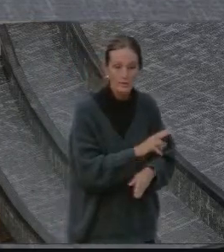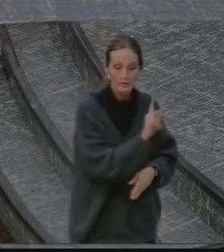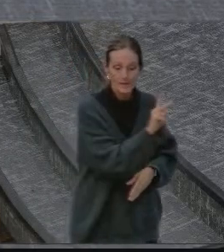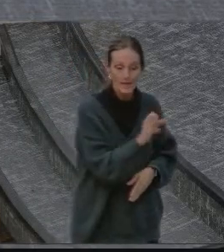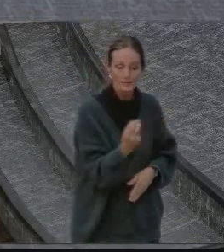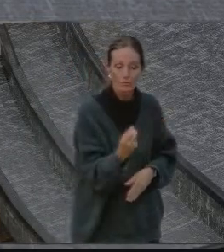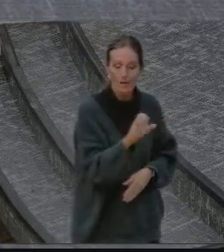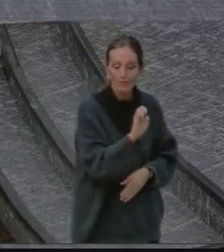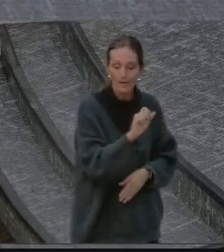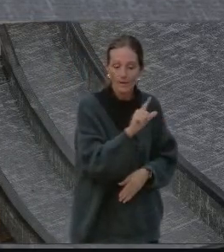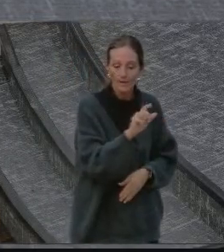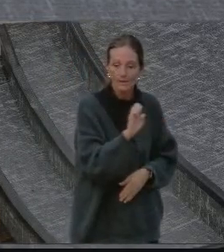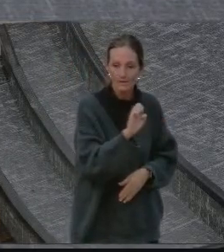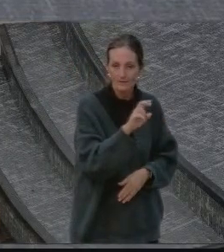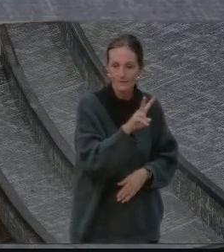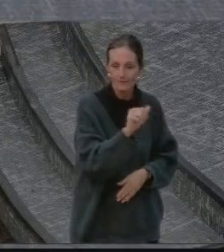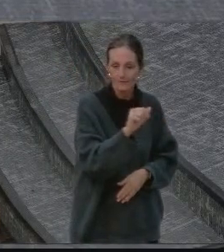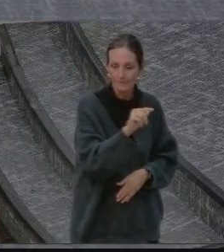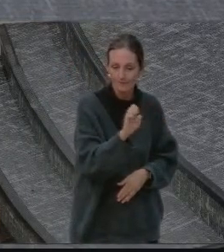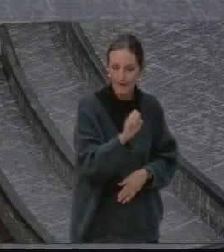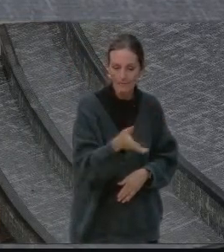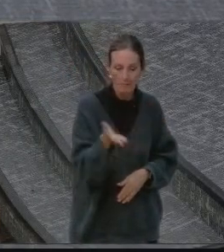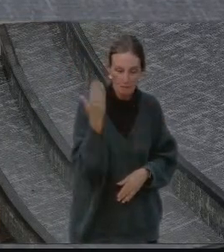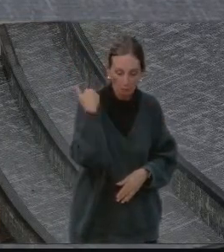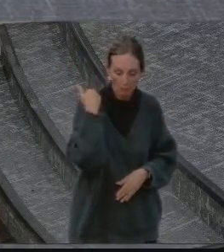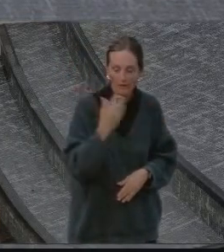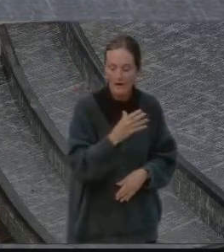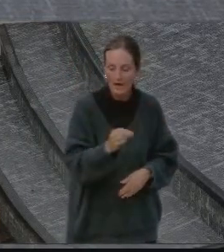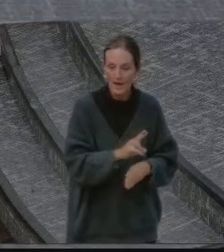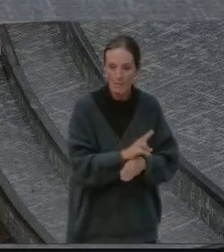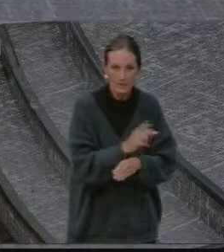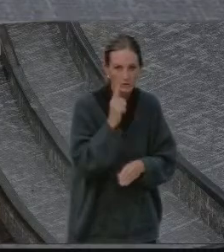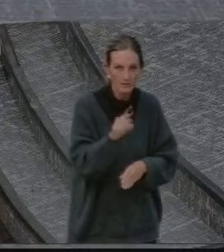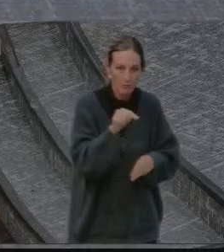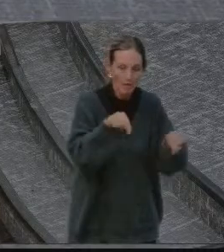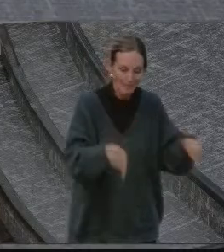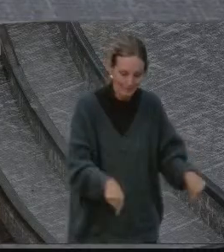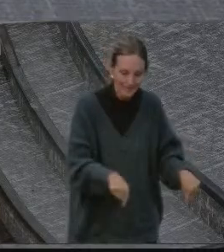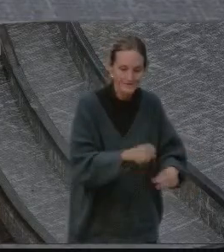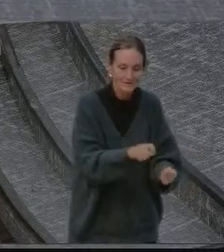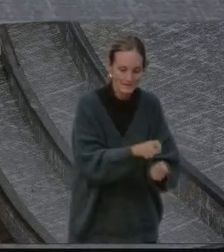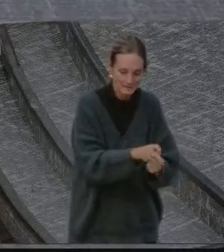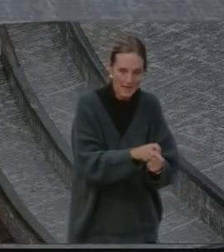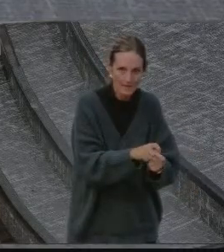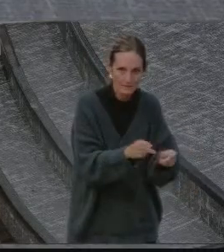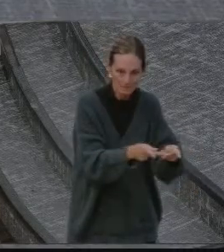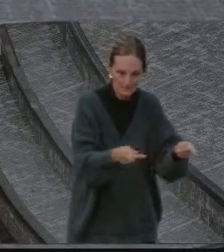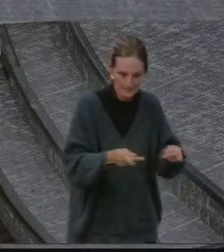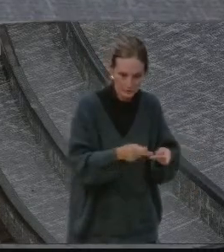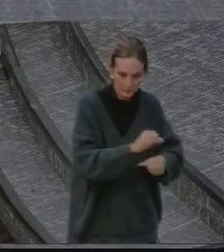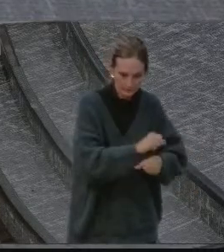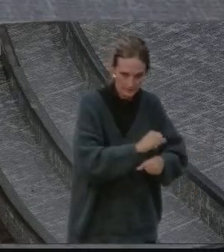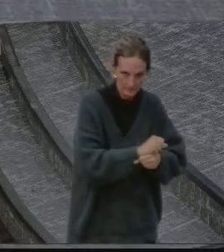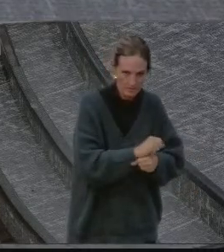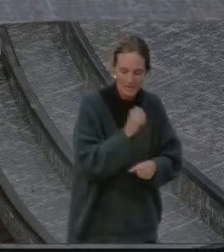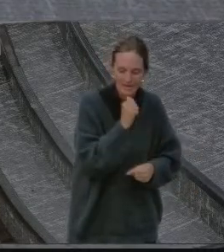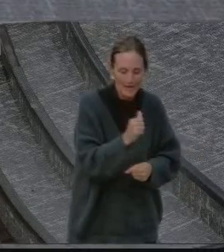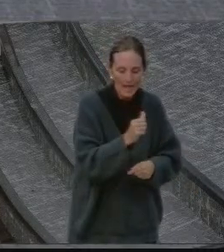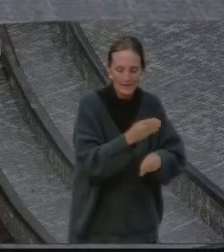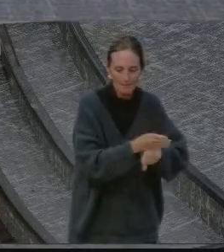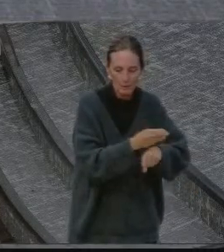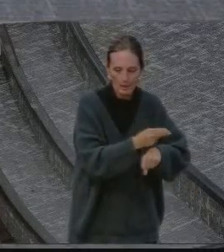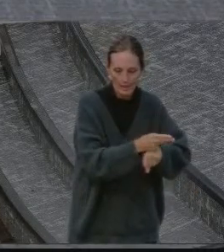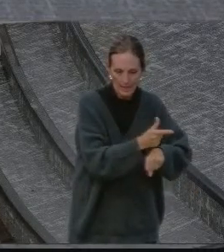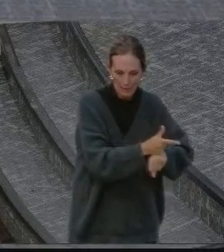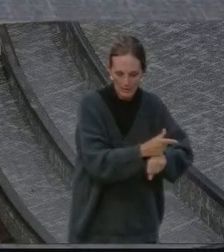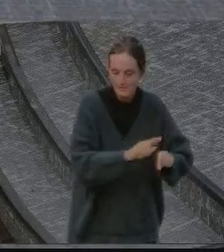past and used it for this exact position, not at Bernie Harris, but at other middle schools.